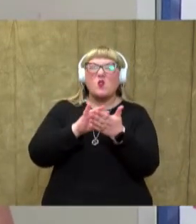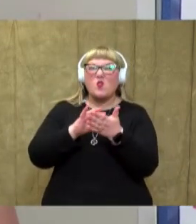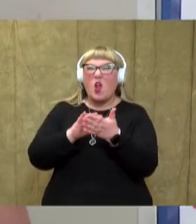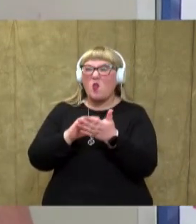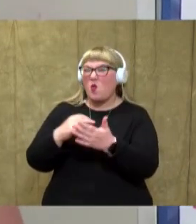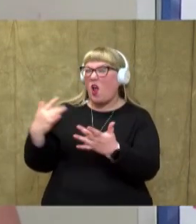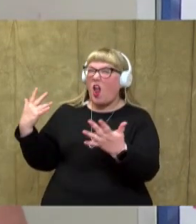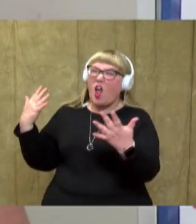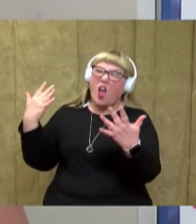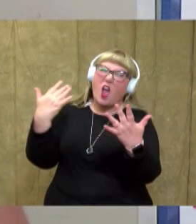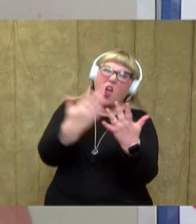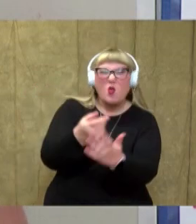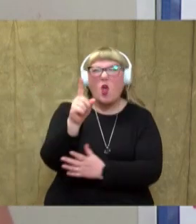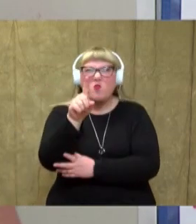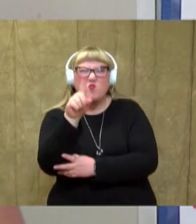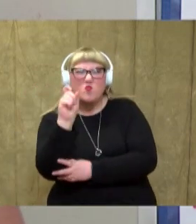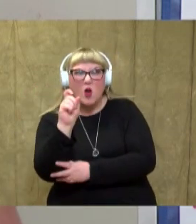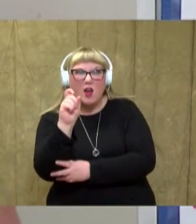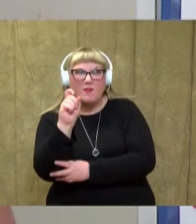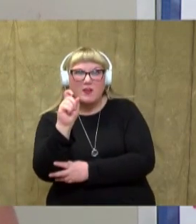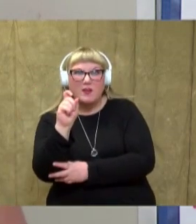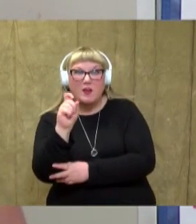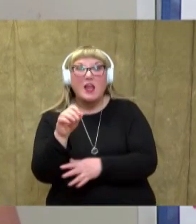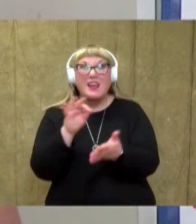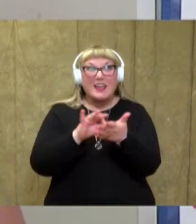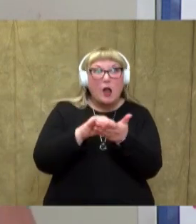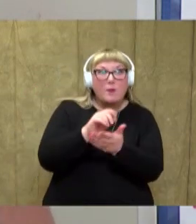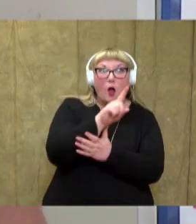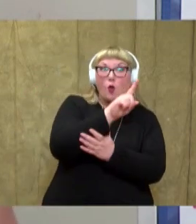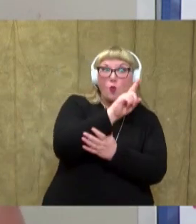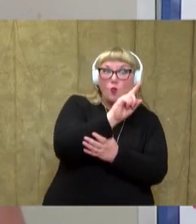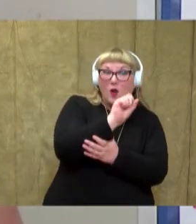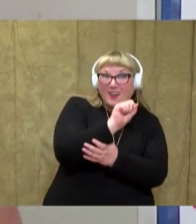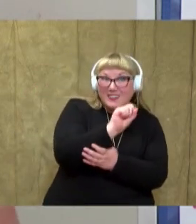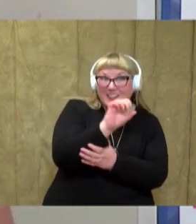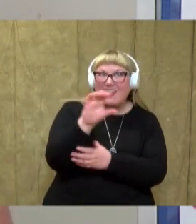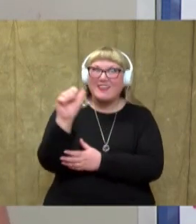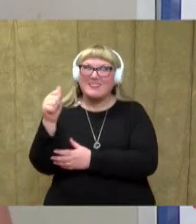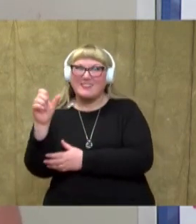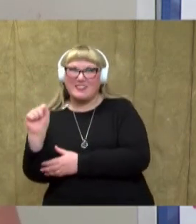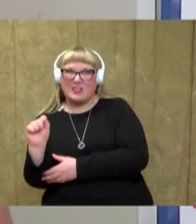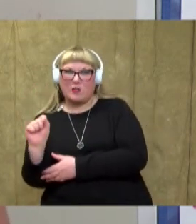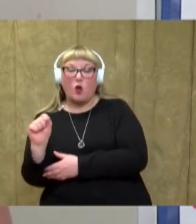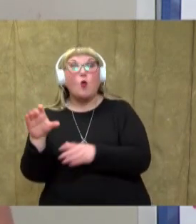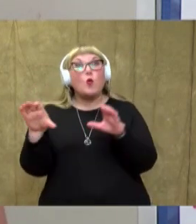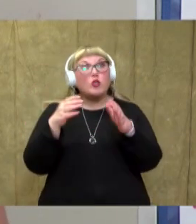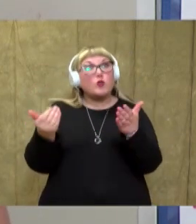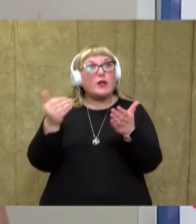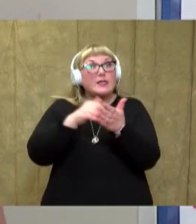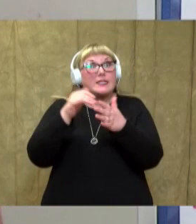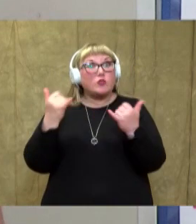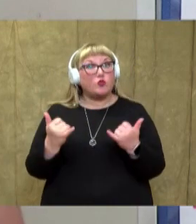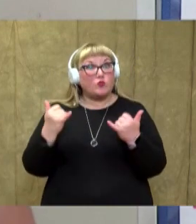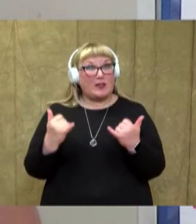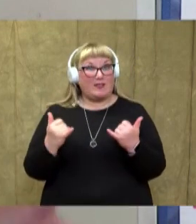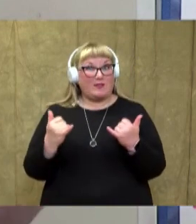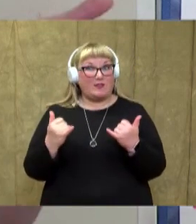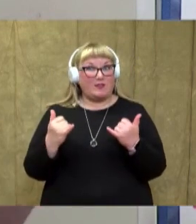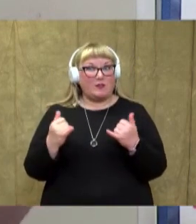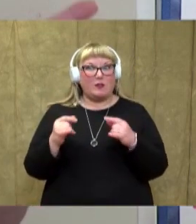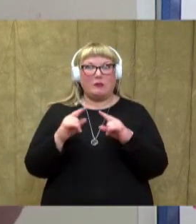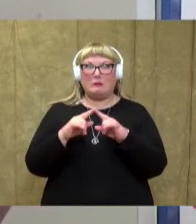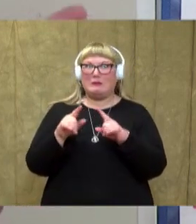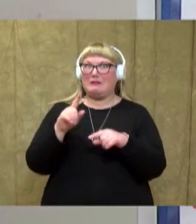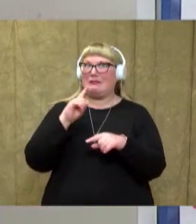the way to 100 by ones and tens. And that's what we're going to do again today. But I have